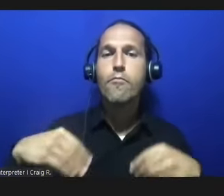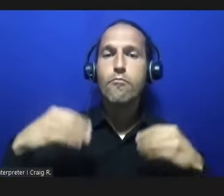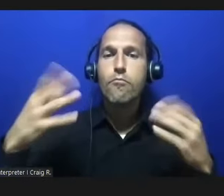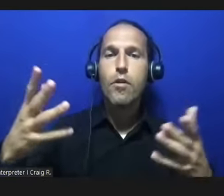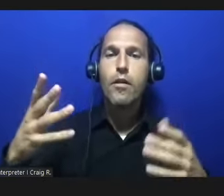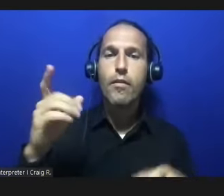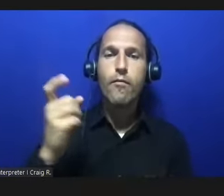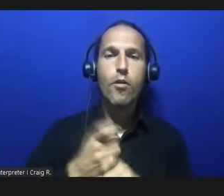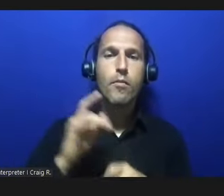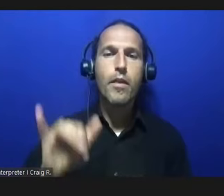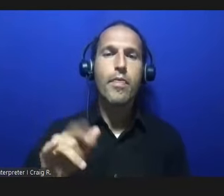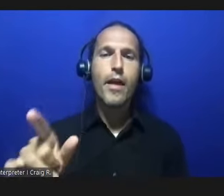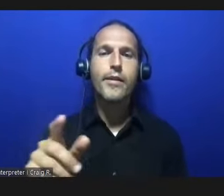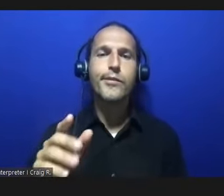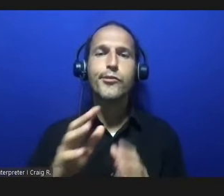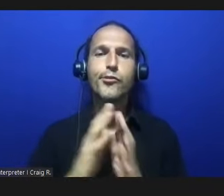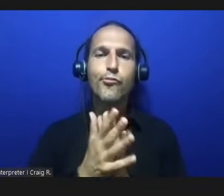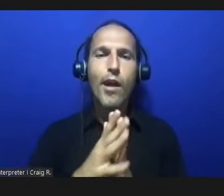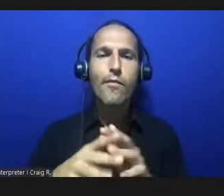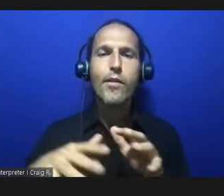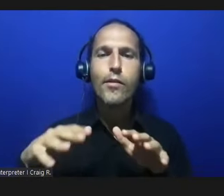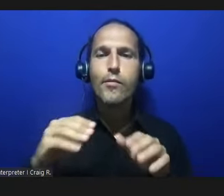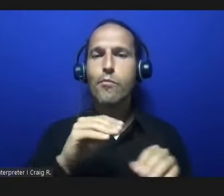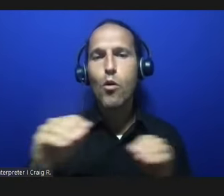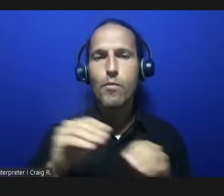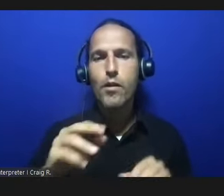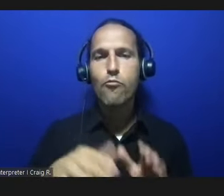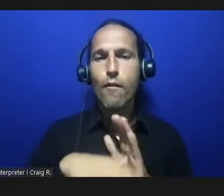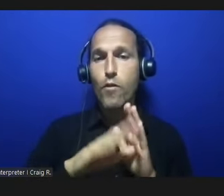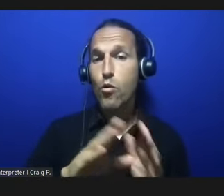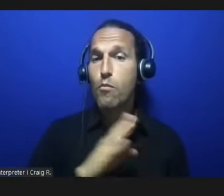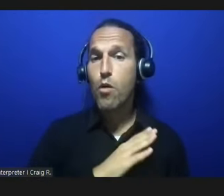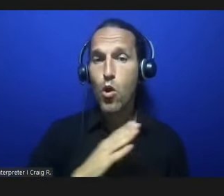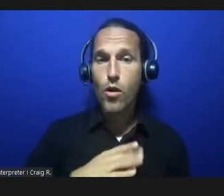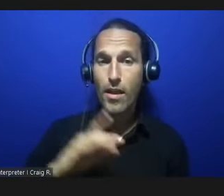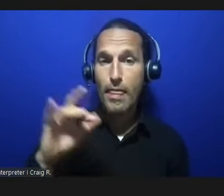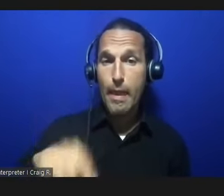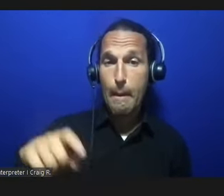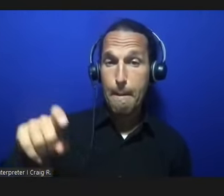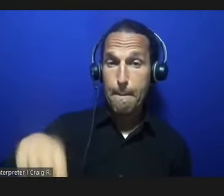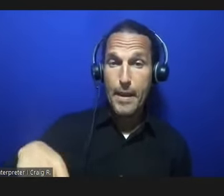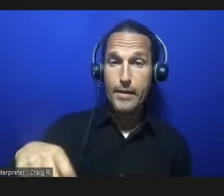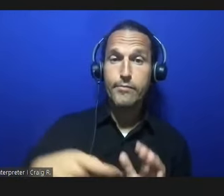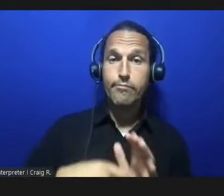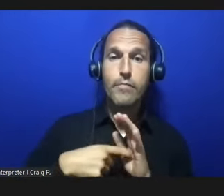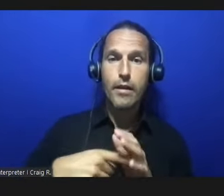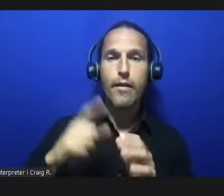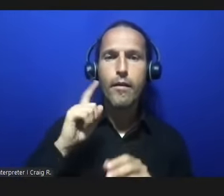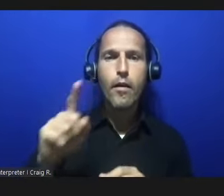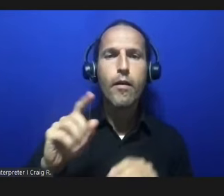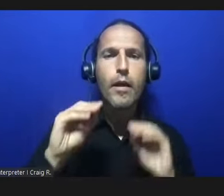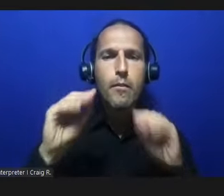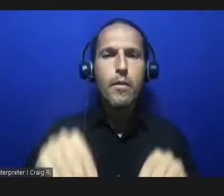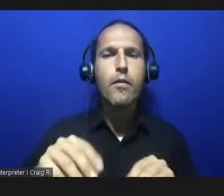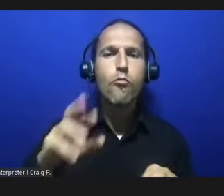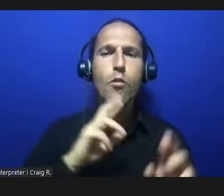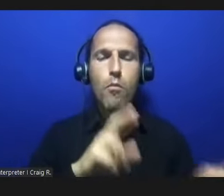Traffic Mobility Review Board and after a public hearing. There are mandatory post-implementation reporting and evaluation